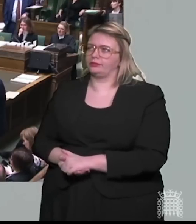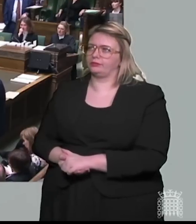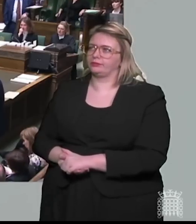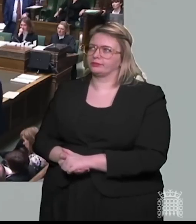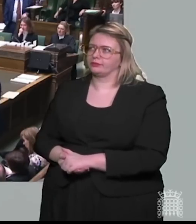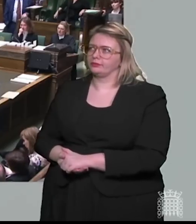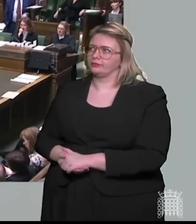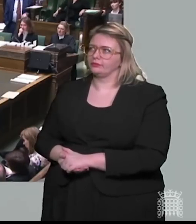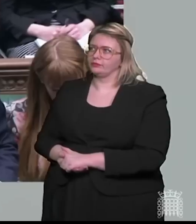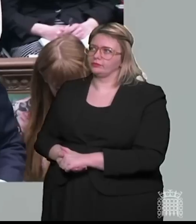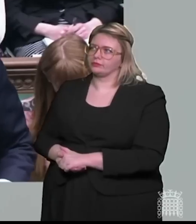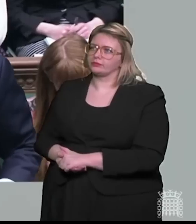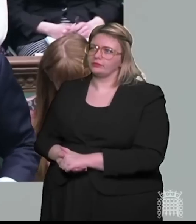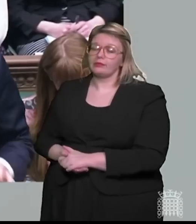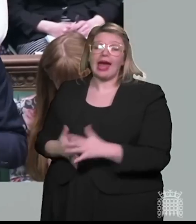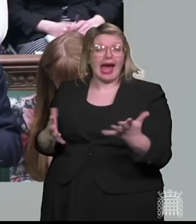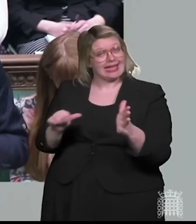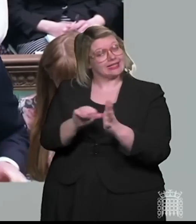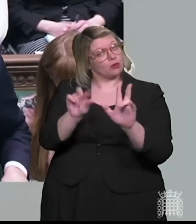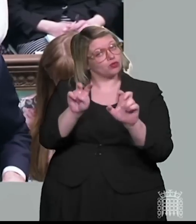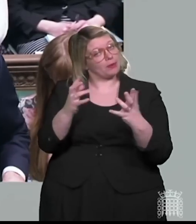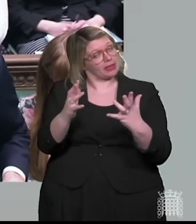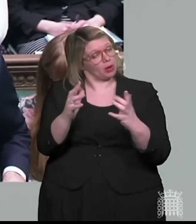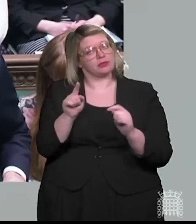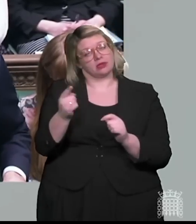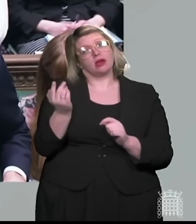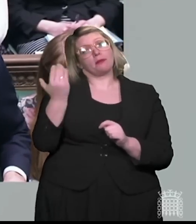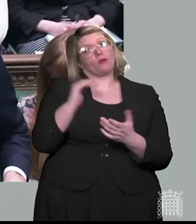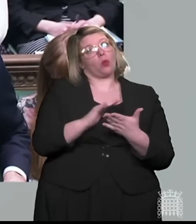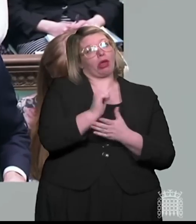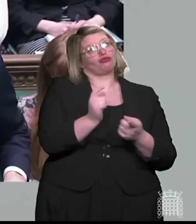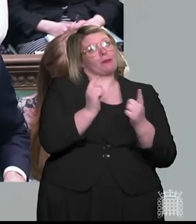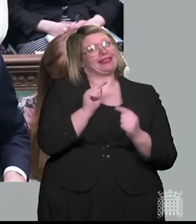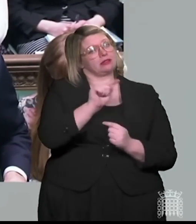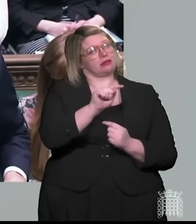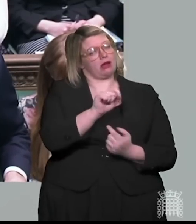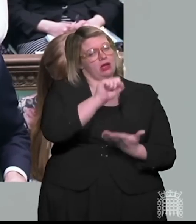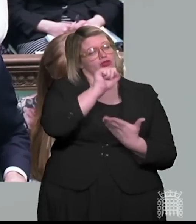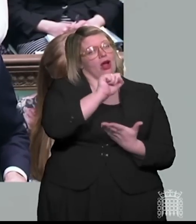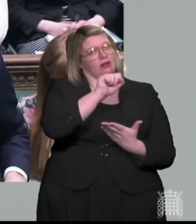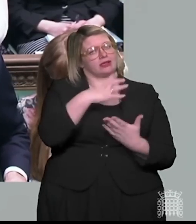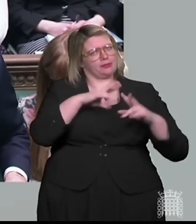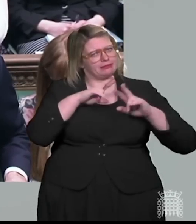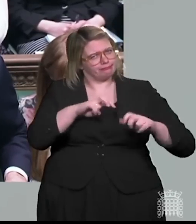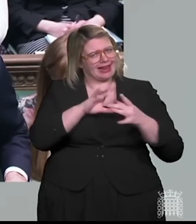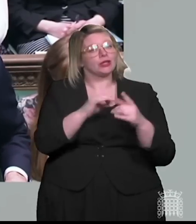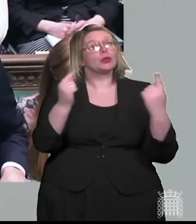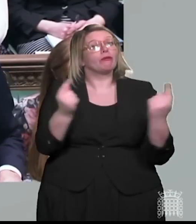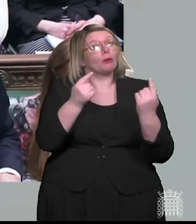instability. It's a bit of a fraught subject at the moment, but when he was Culture Secretary, the Chancellor apparently took some lessons on the rules of